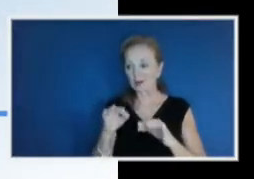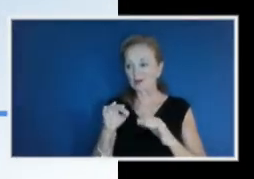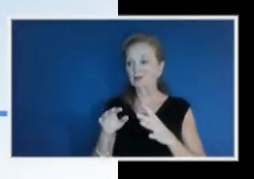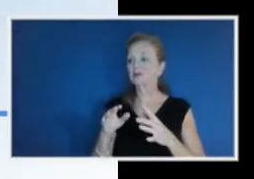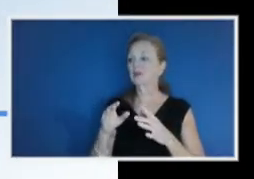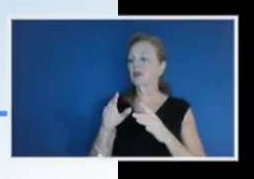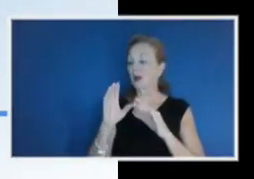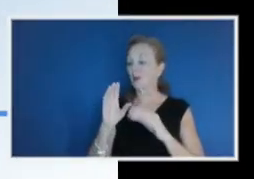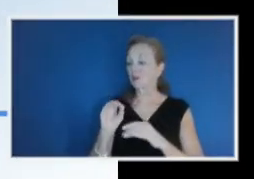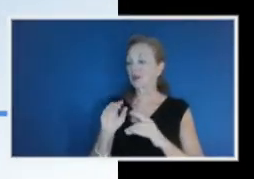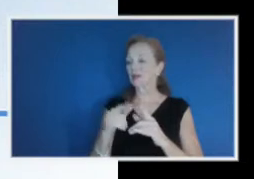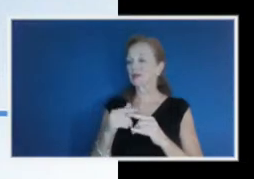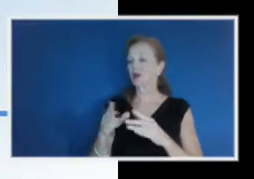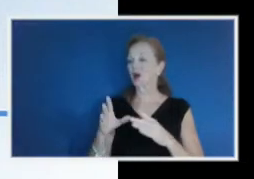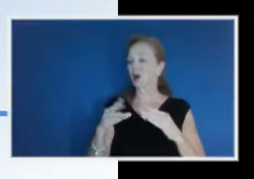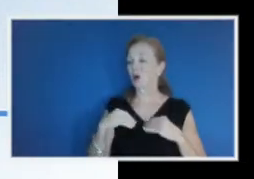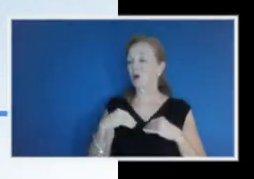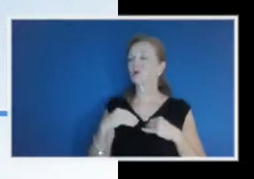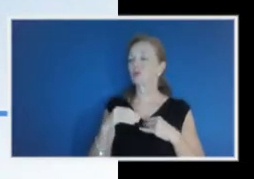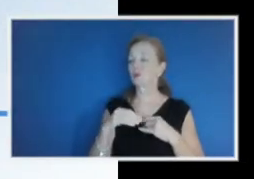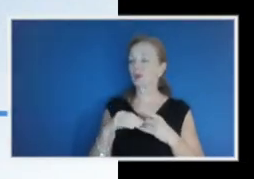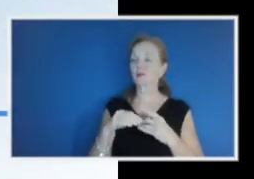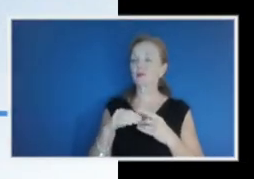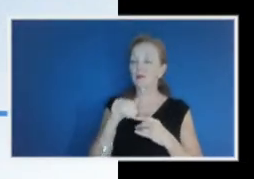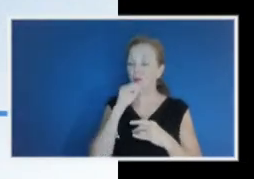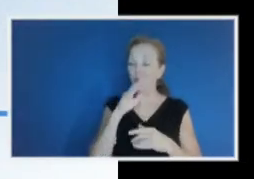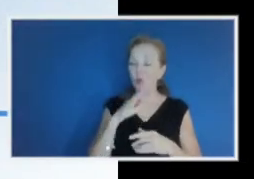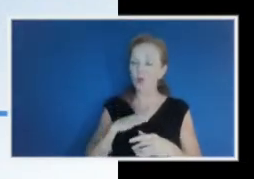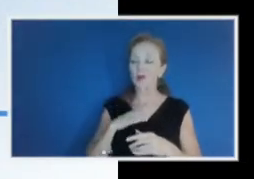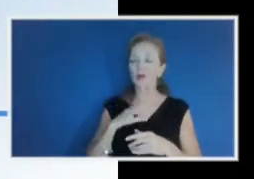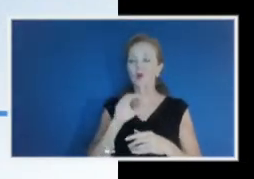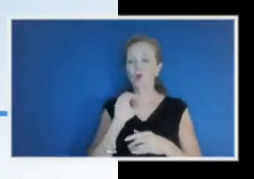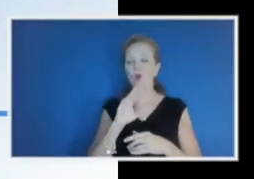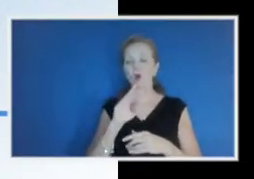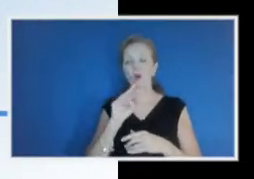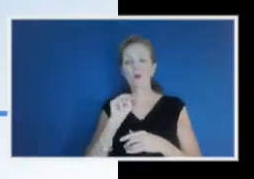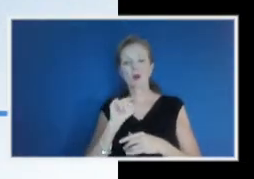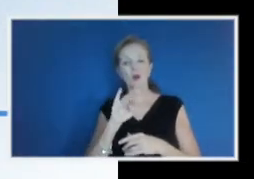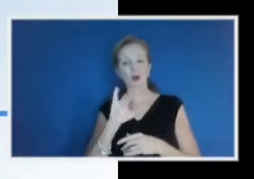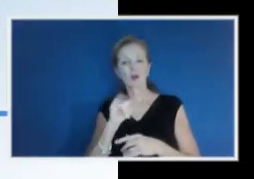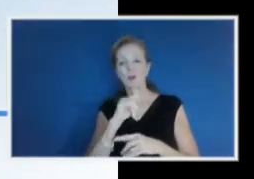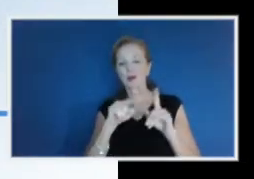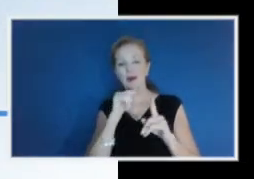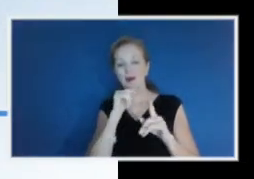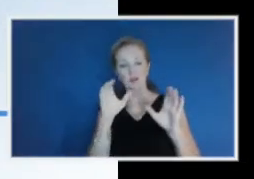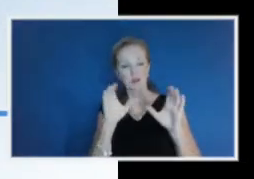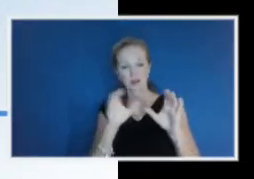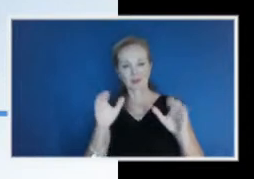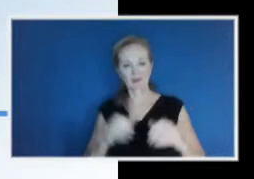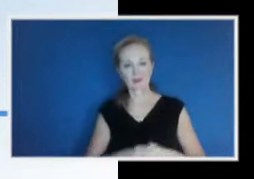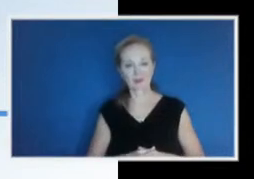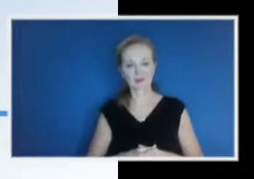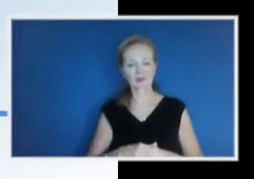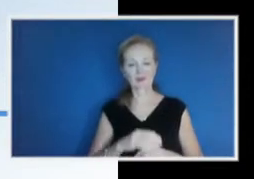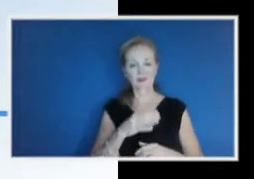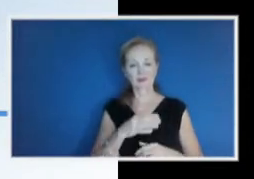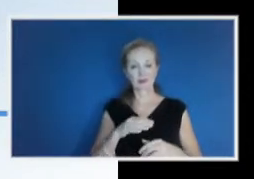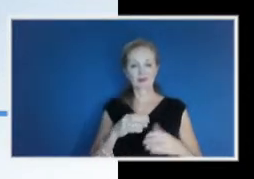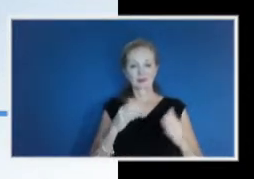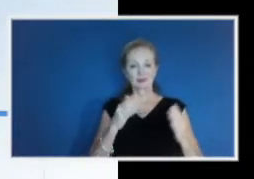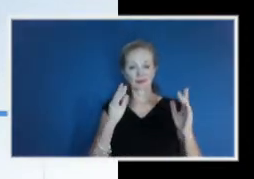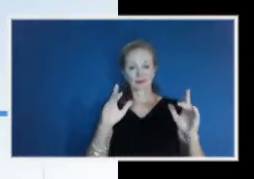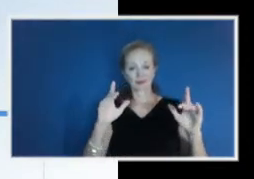are not certified by the state HUB office. So here's a nice pie chart, same